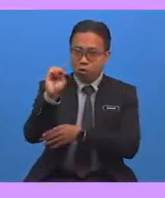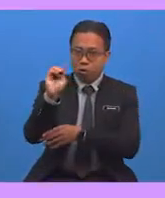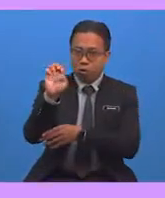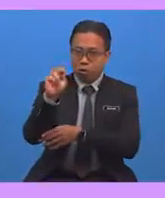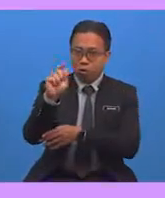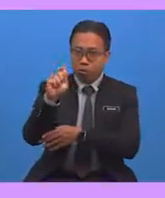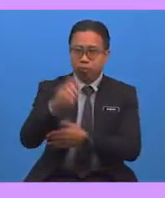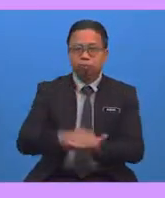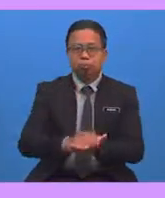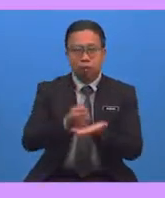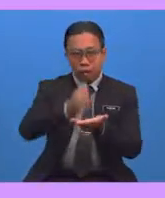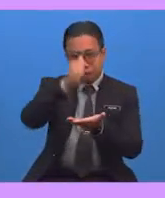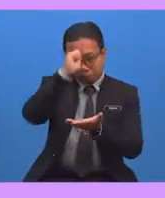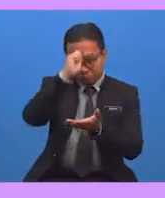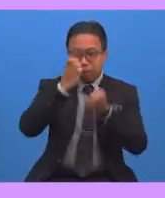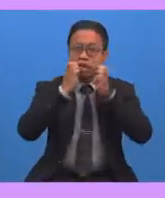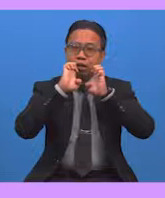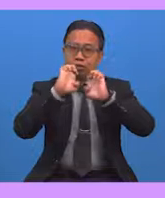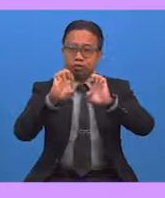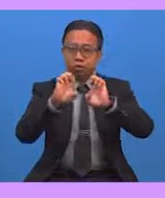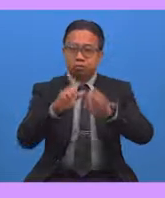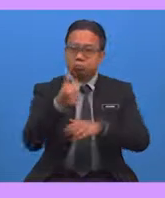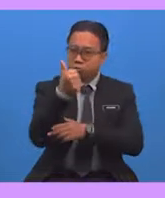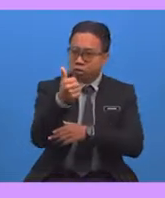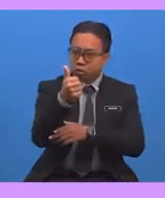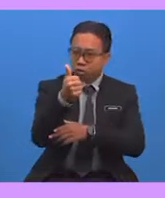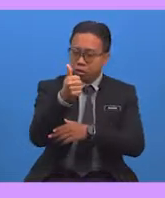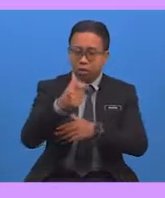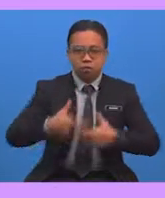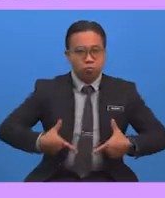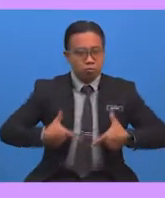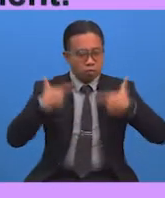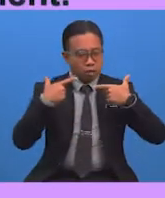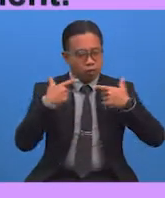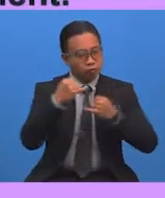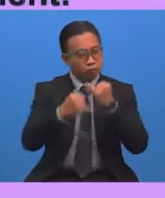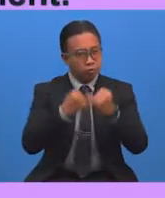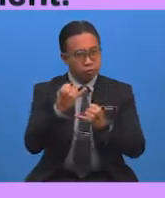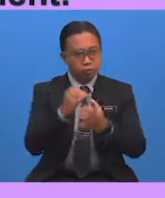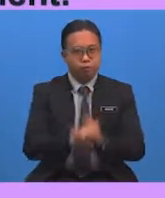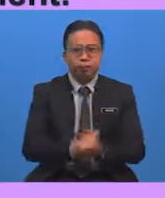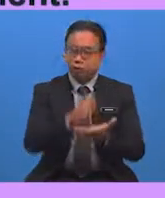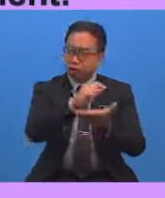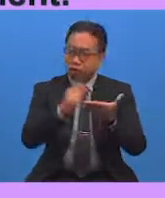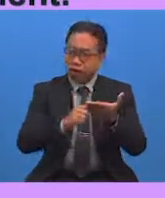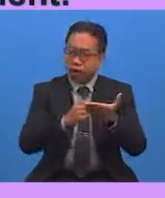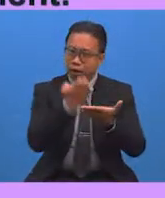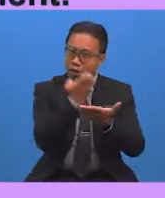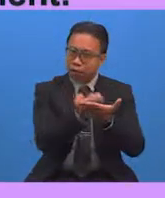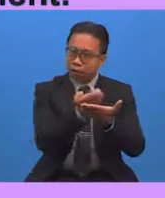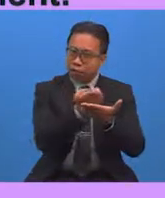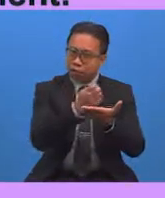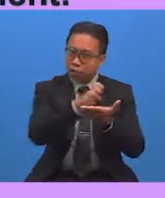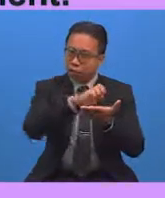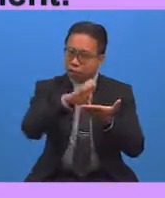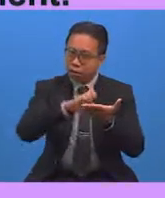excellence guarantees a successful life. Write an essay expressing